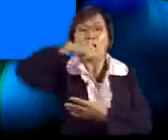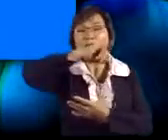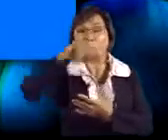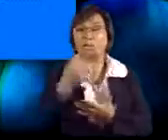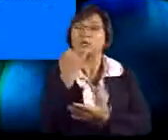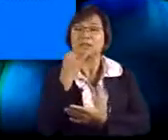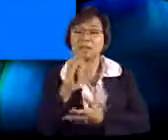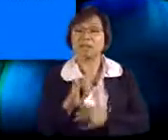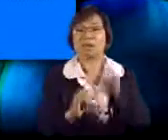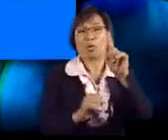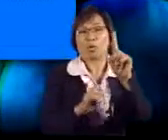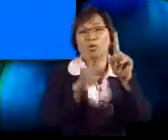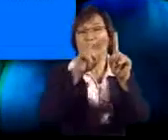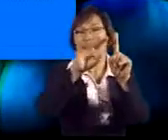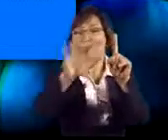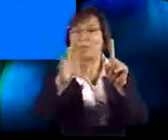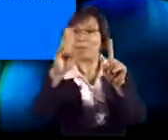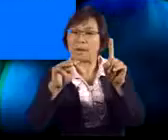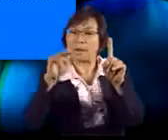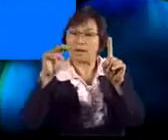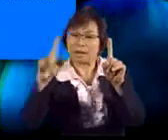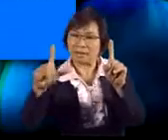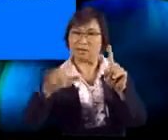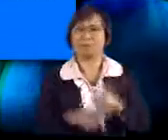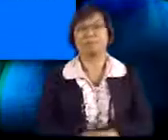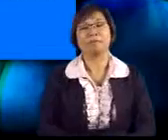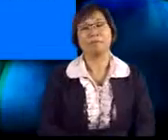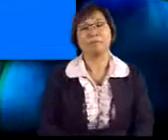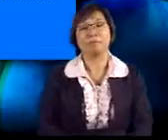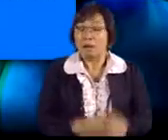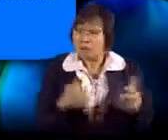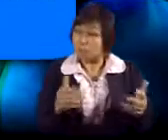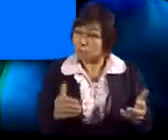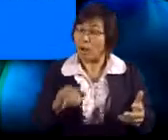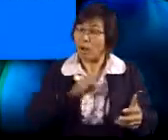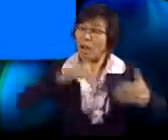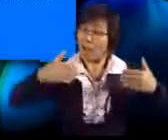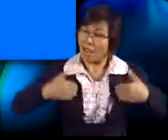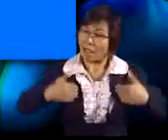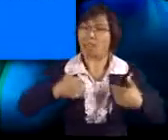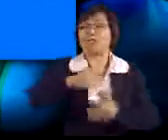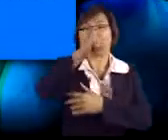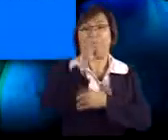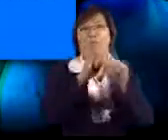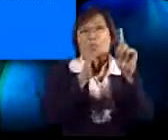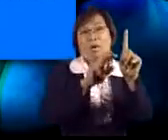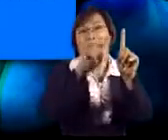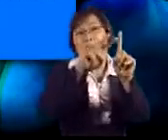is 125 milliliters. So, I have drunk